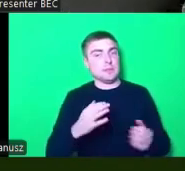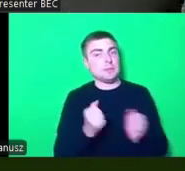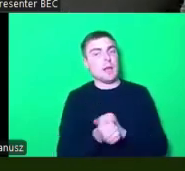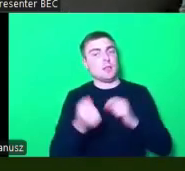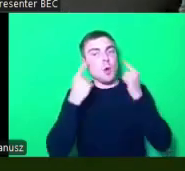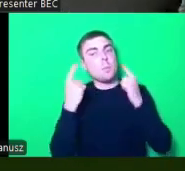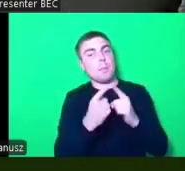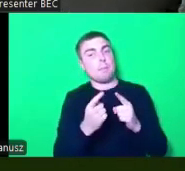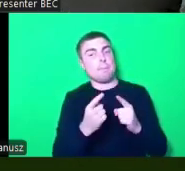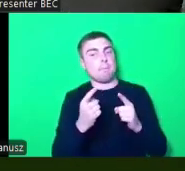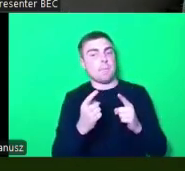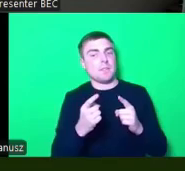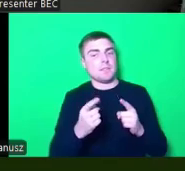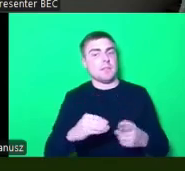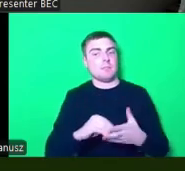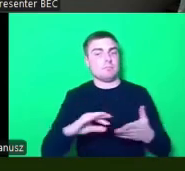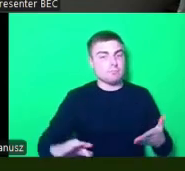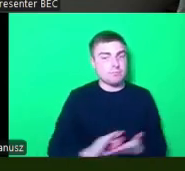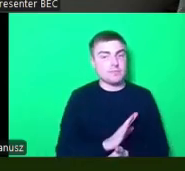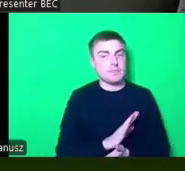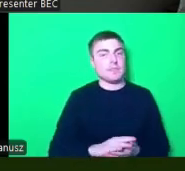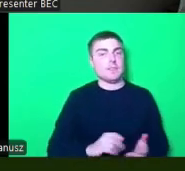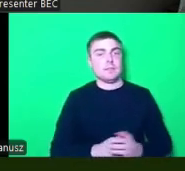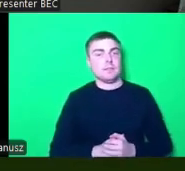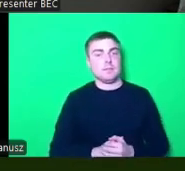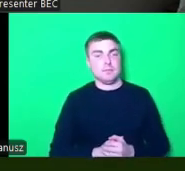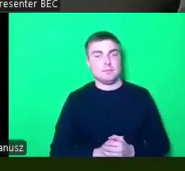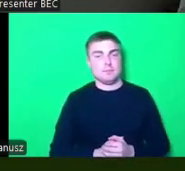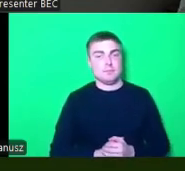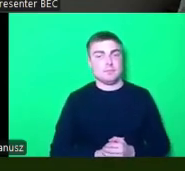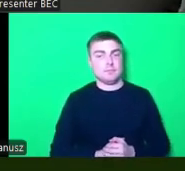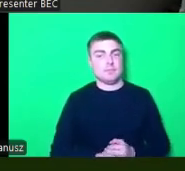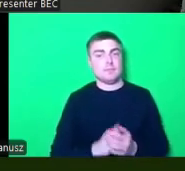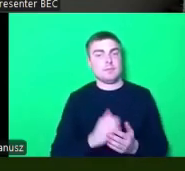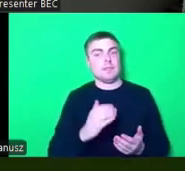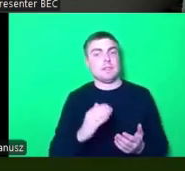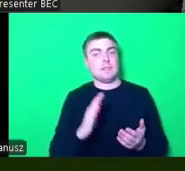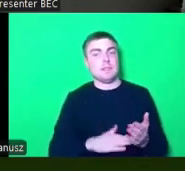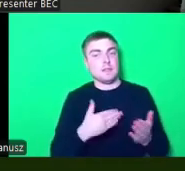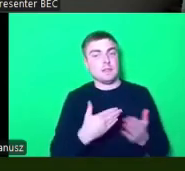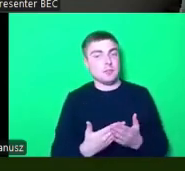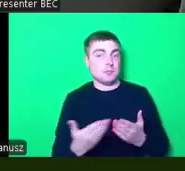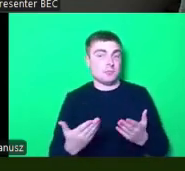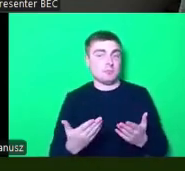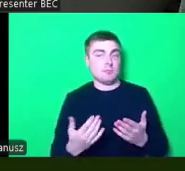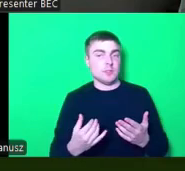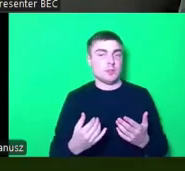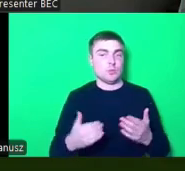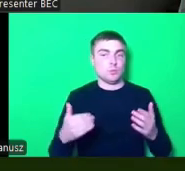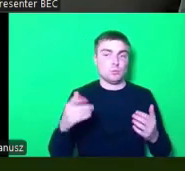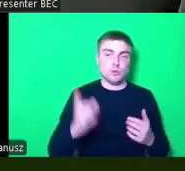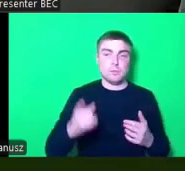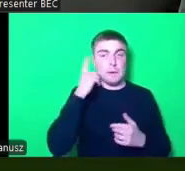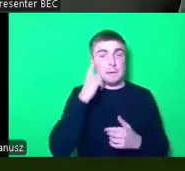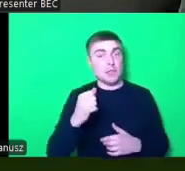in Natura 2000 and much more harnessing the strength of diversity, of functional and species